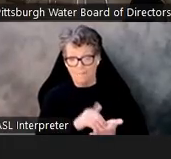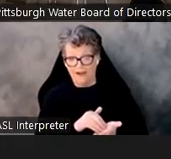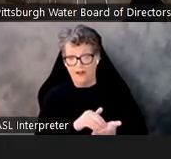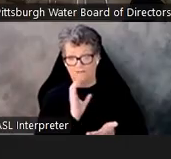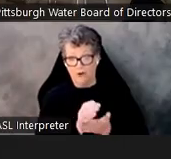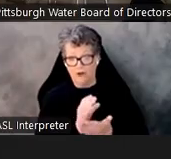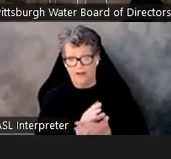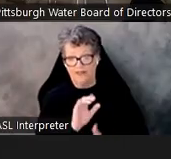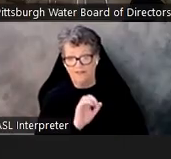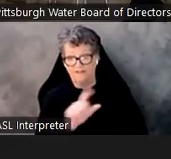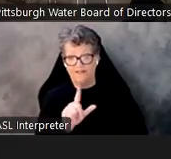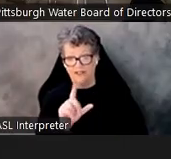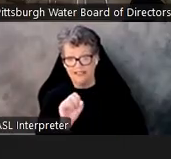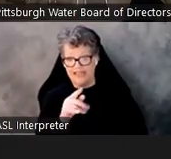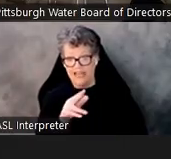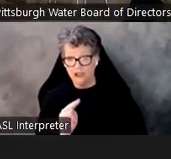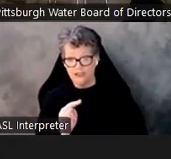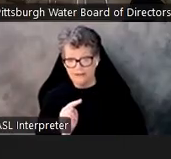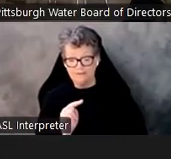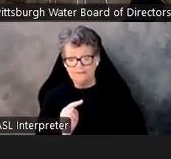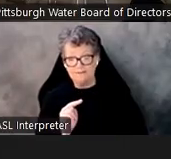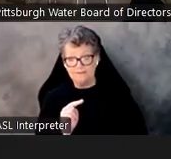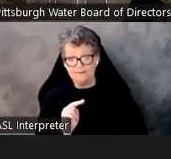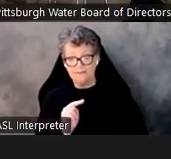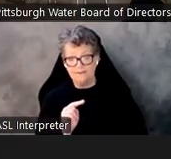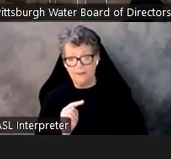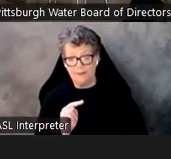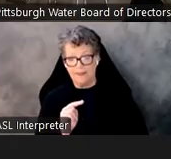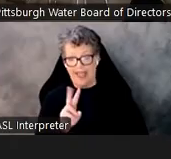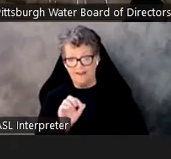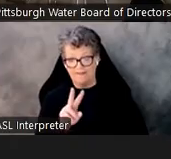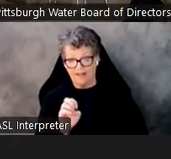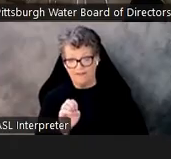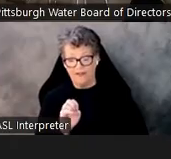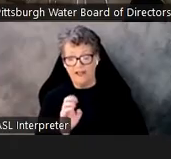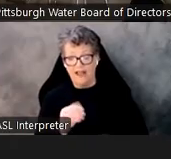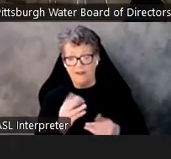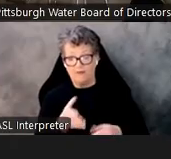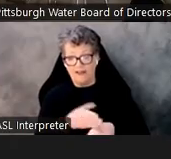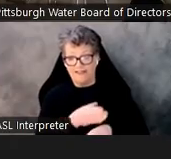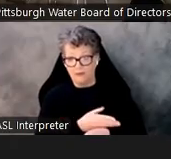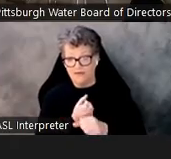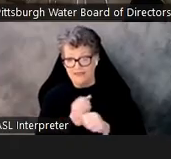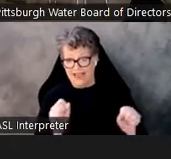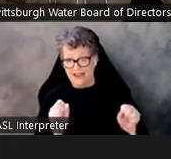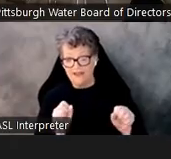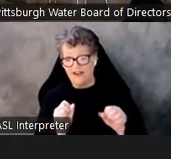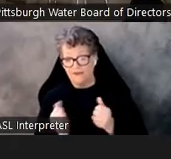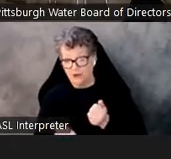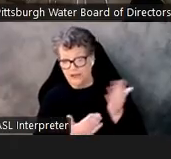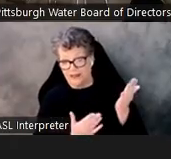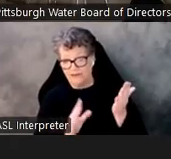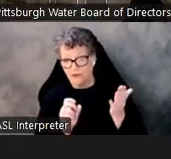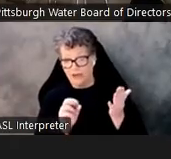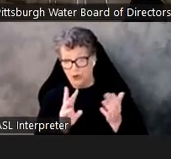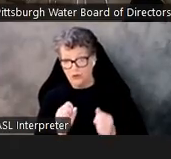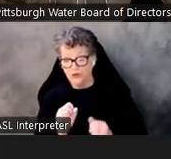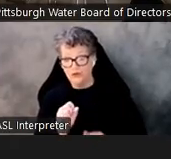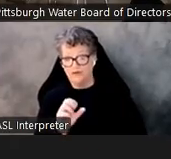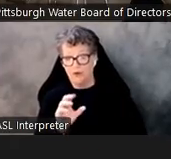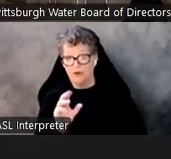photograph shows the new interior fill station piping and valving, which provides improved safety for the delivery crews for the sodium